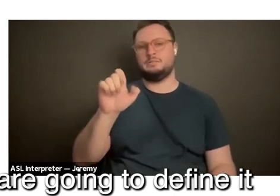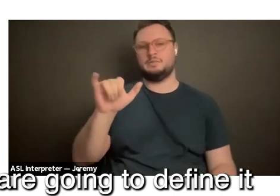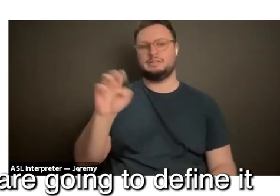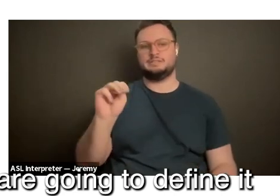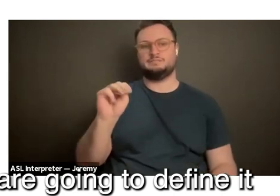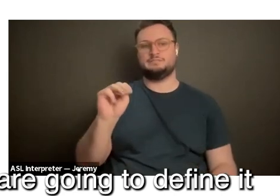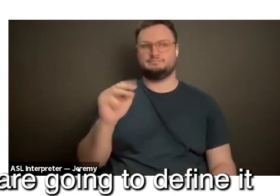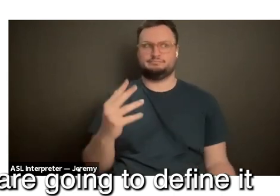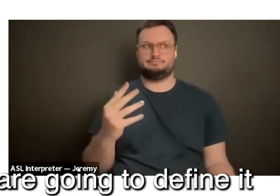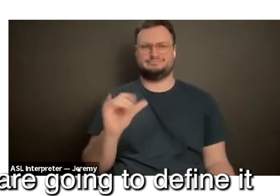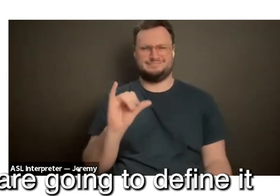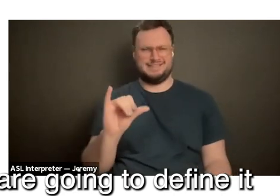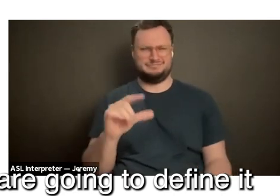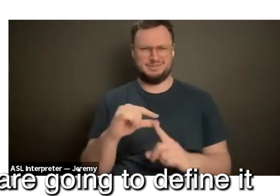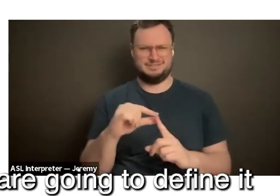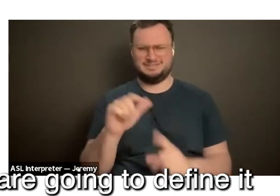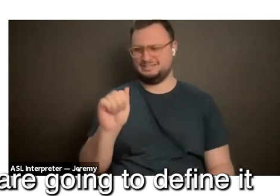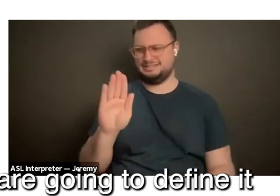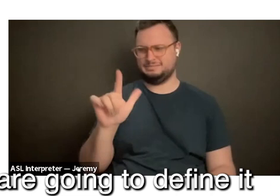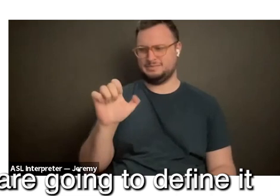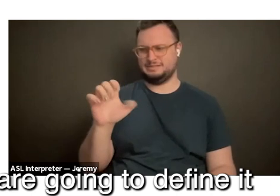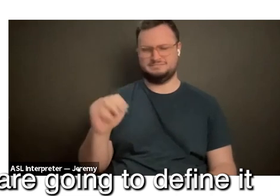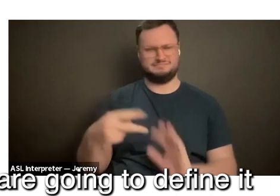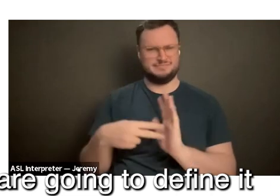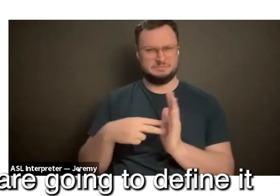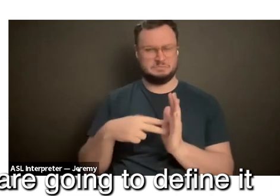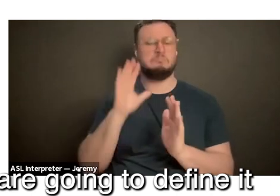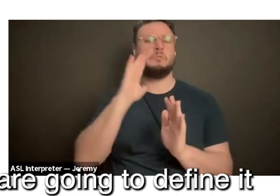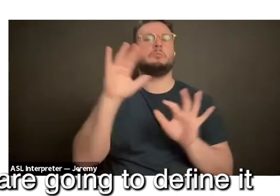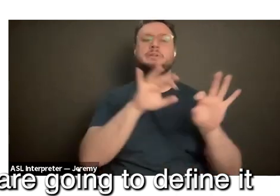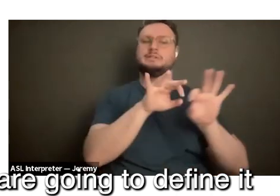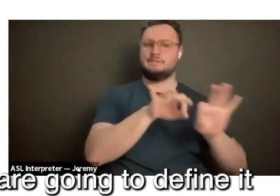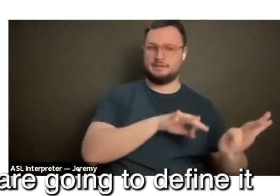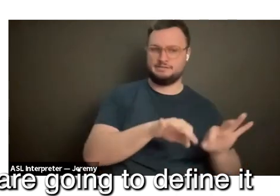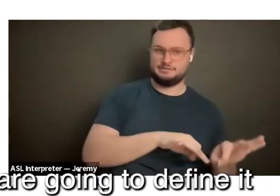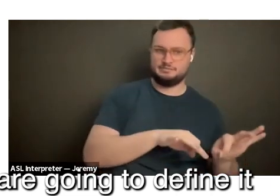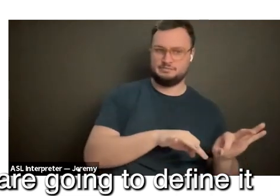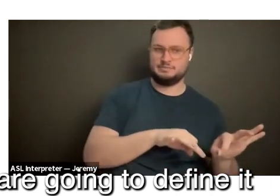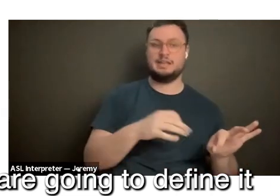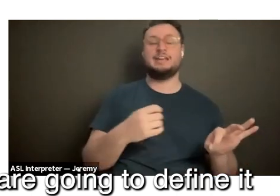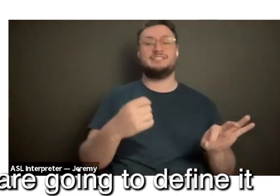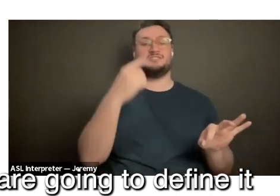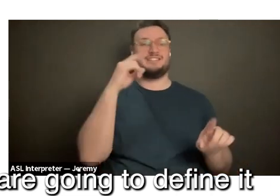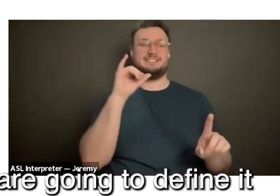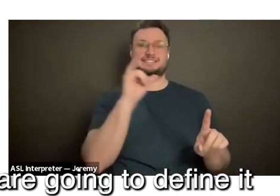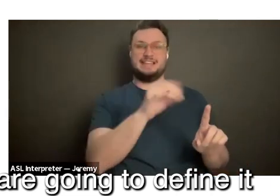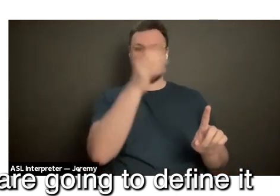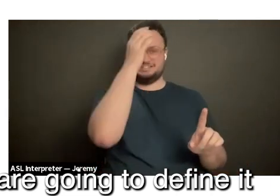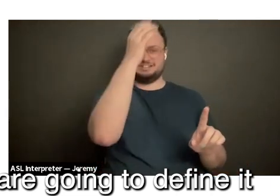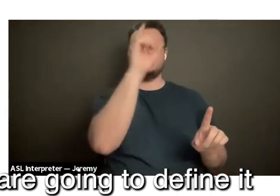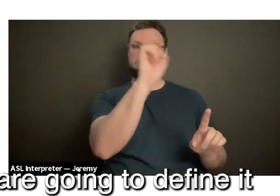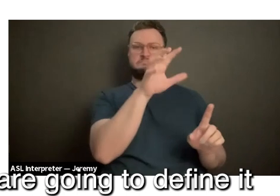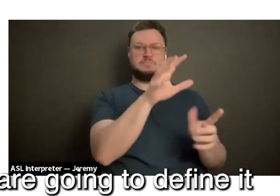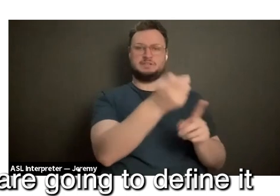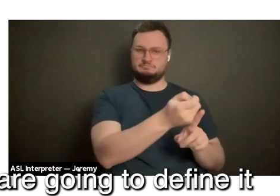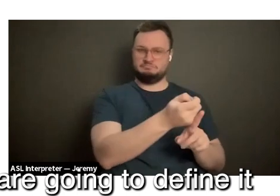So we are going to be defining ableism, and we understand that it's critical to destroy it because ableism